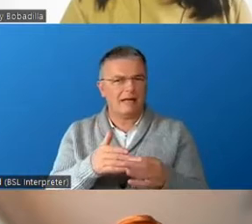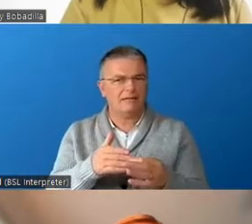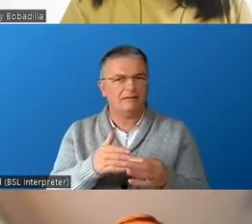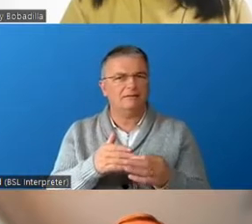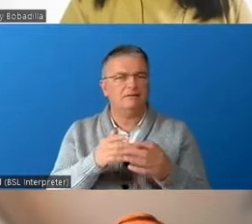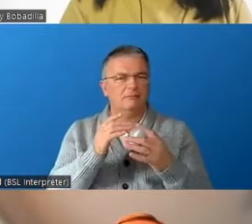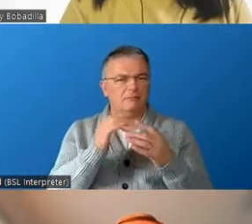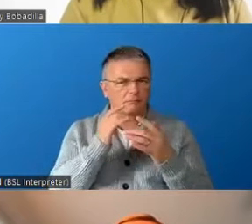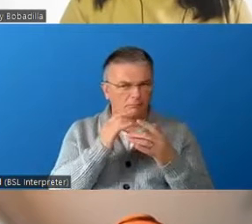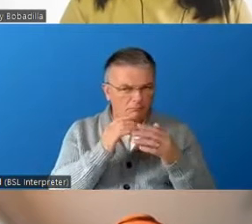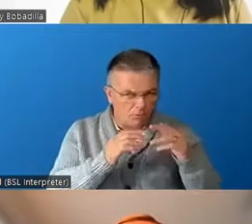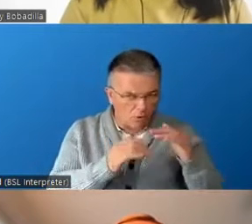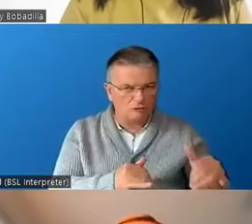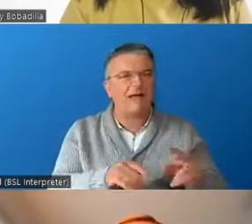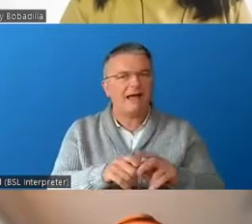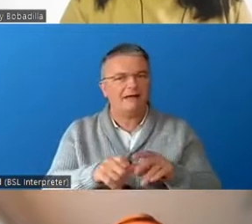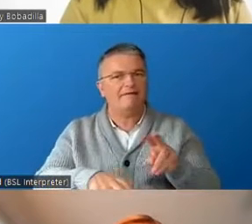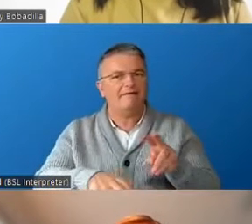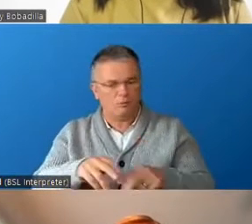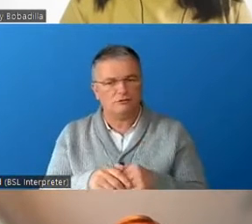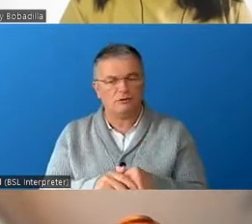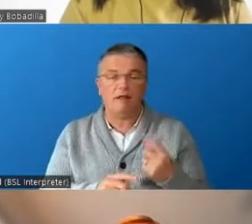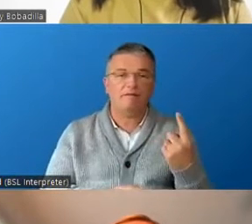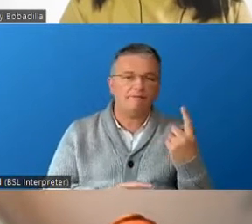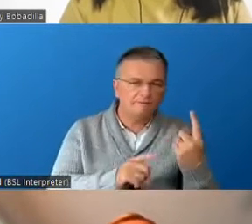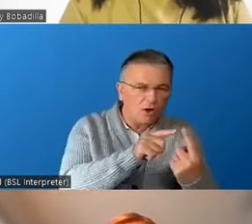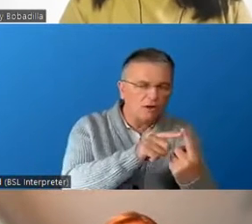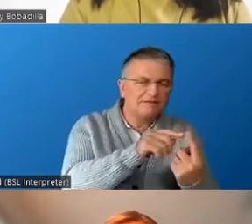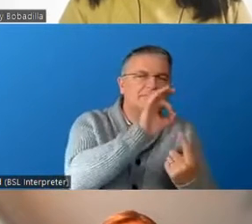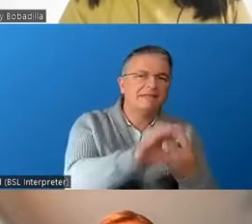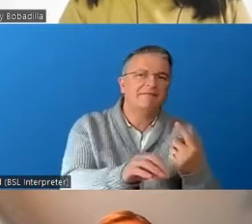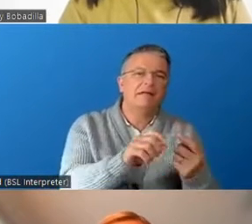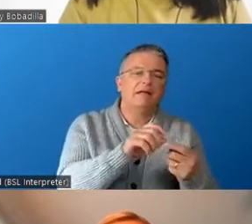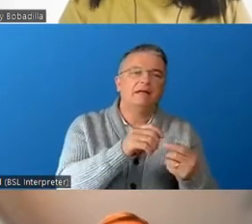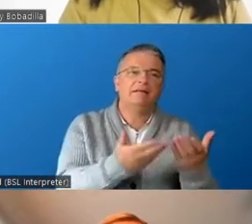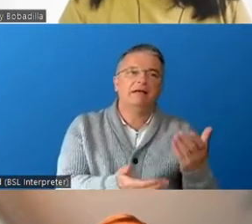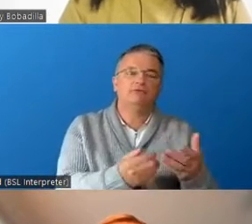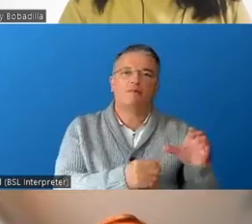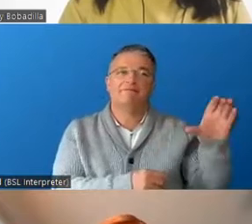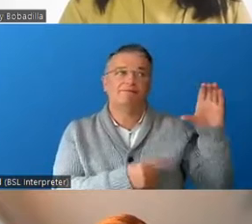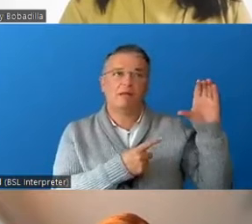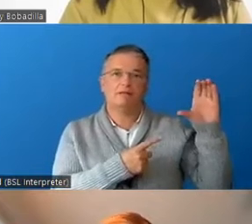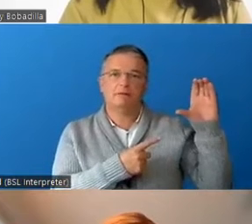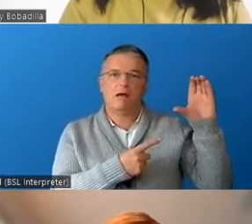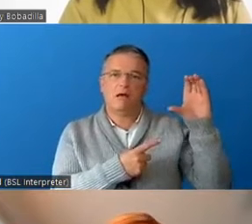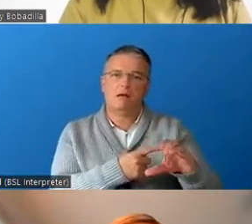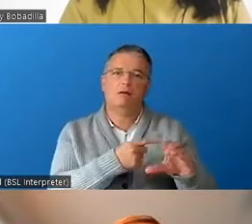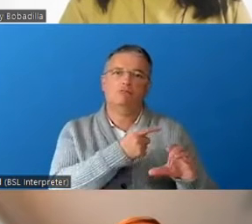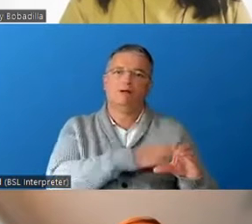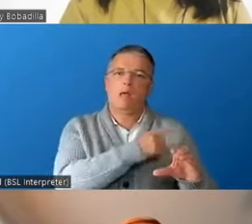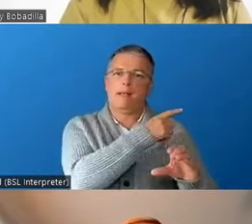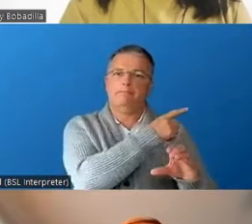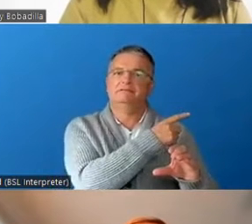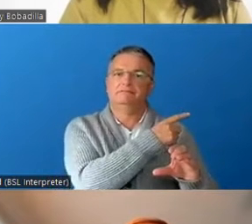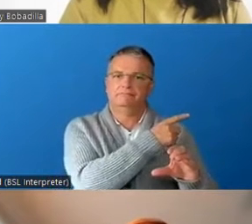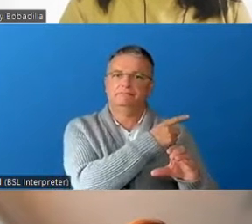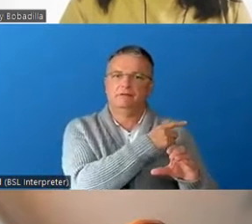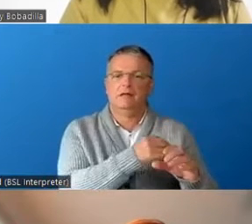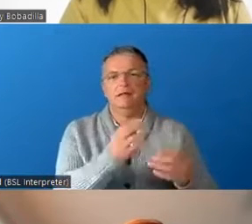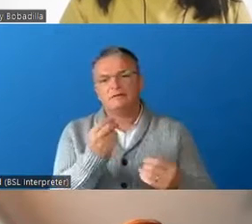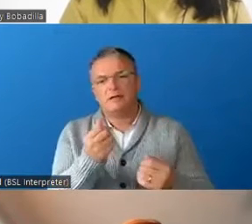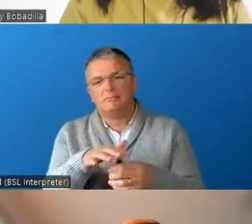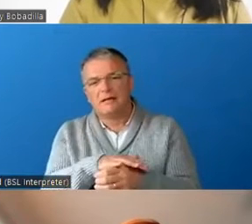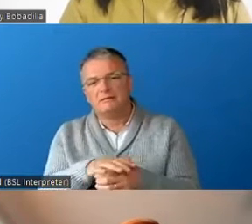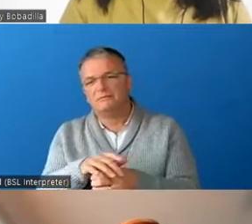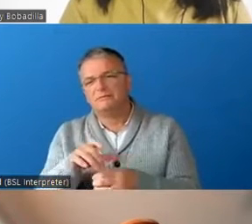of these pertains specifically to funder requirements. In some cases, community-led